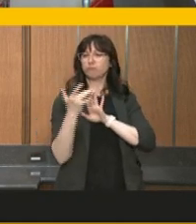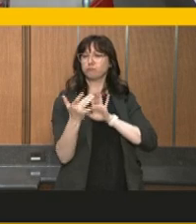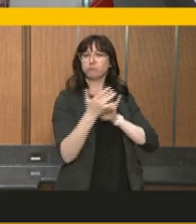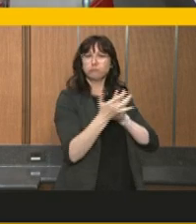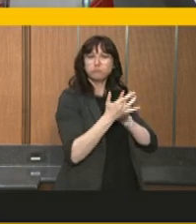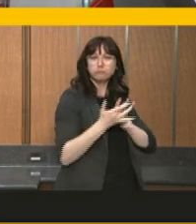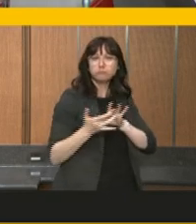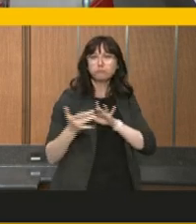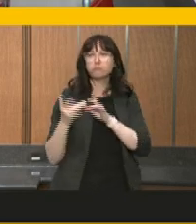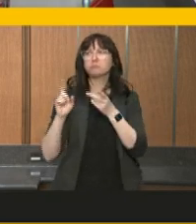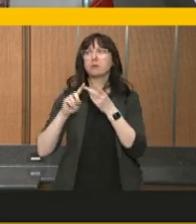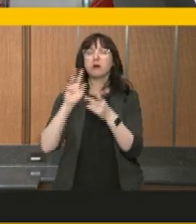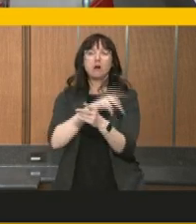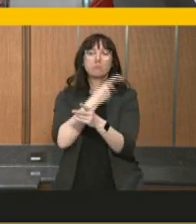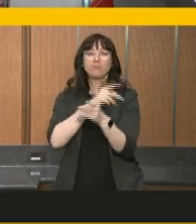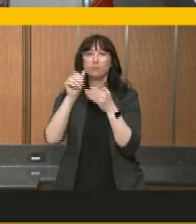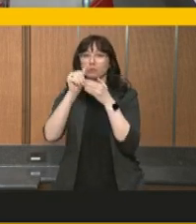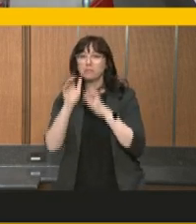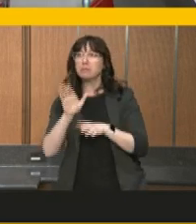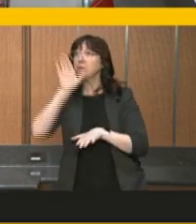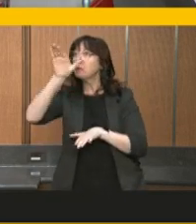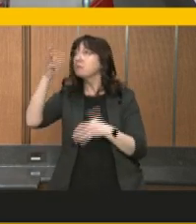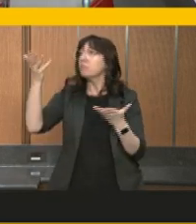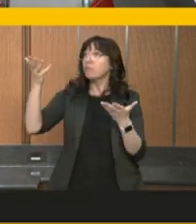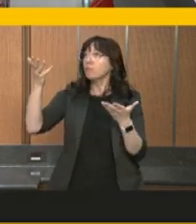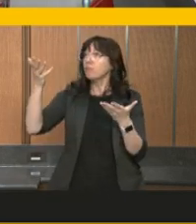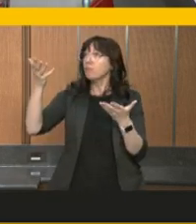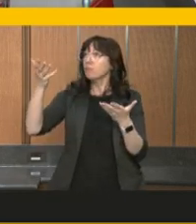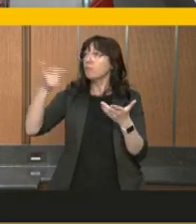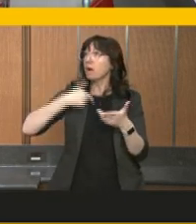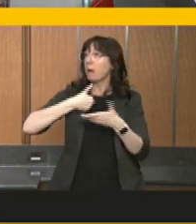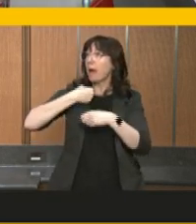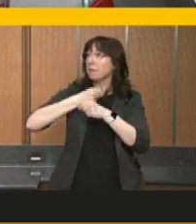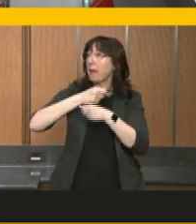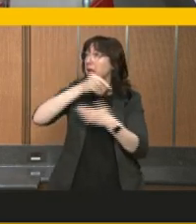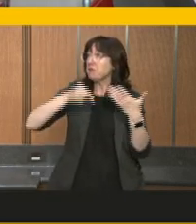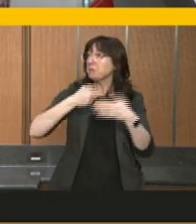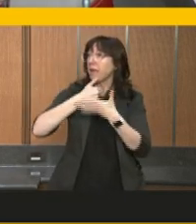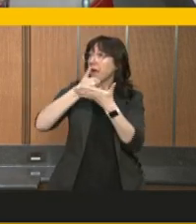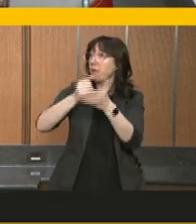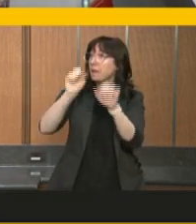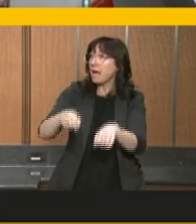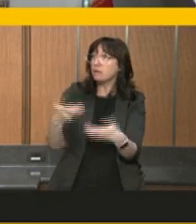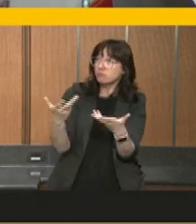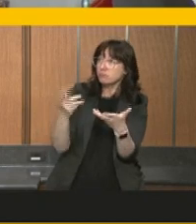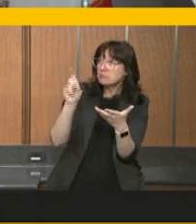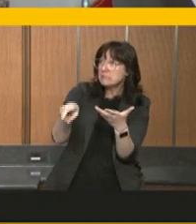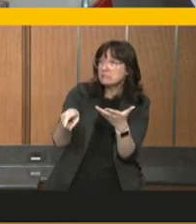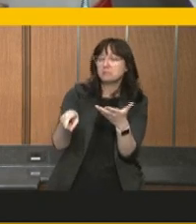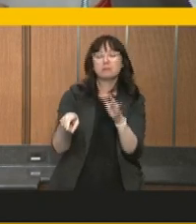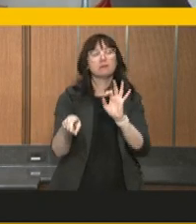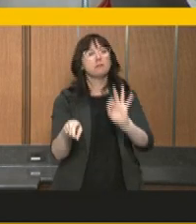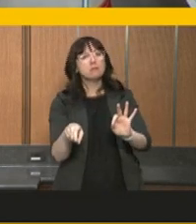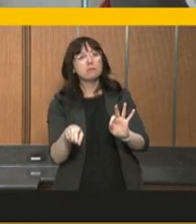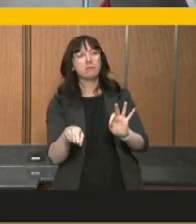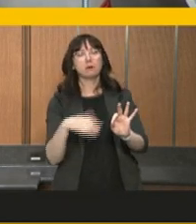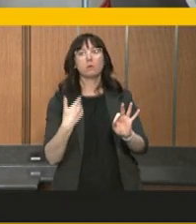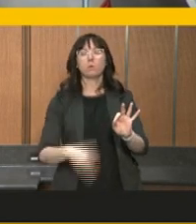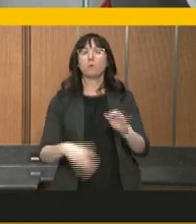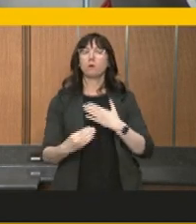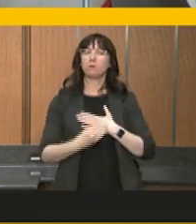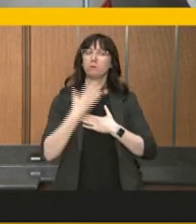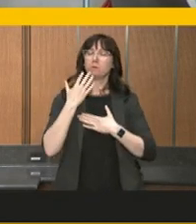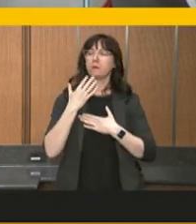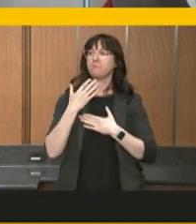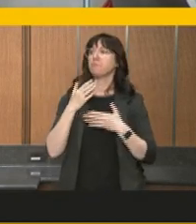been in touch with their provincial leaders to say, you know what, I think I can make this stuff for our country. Restrictions. President Trump